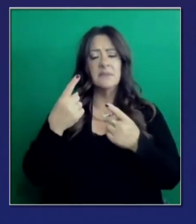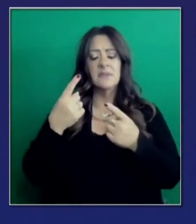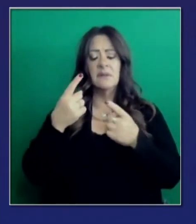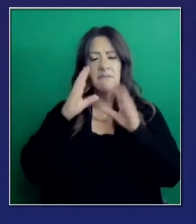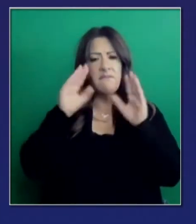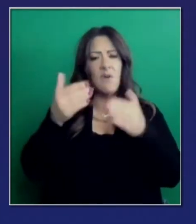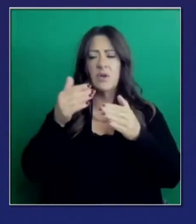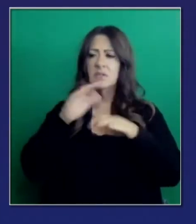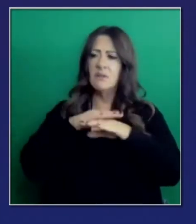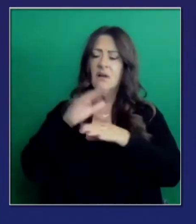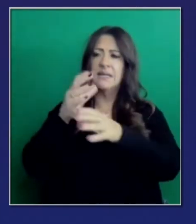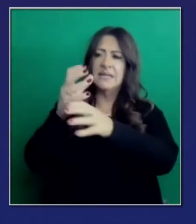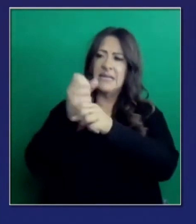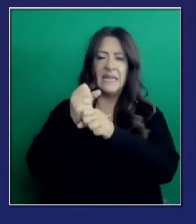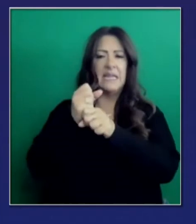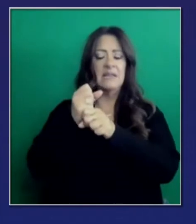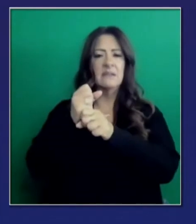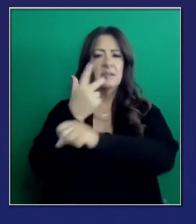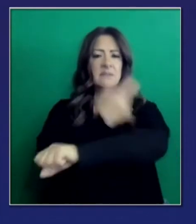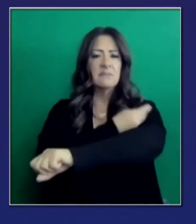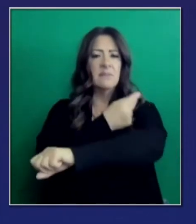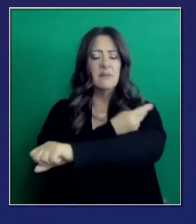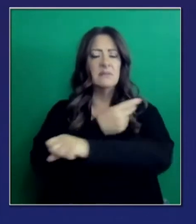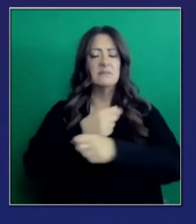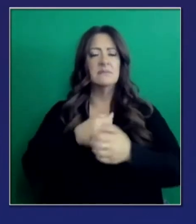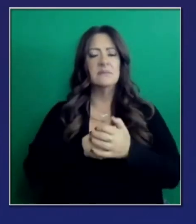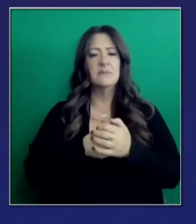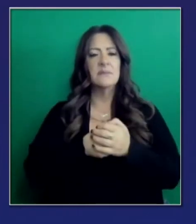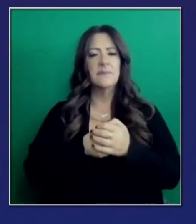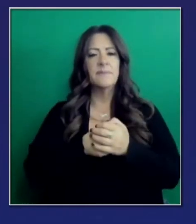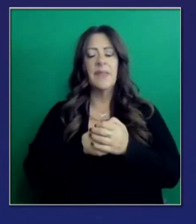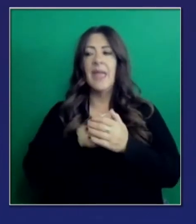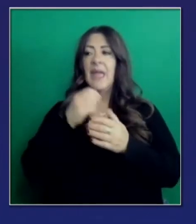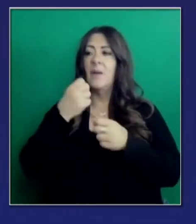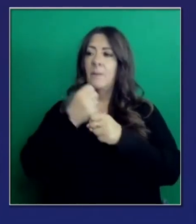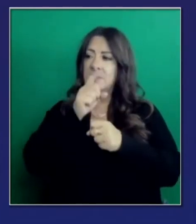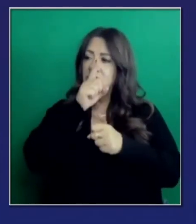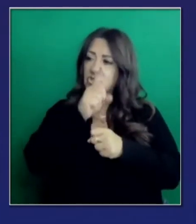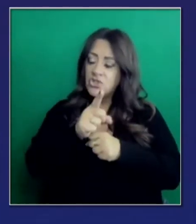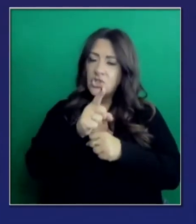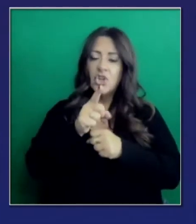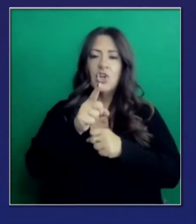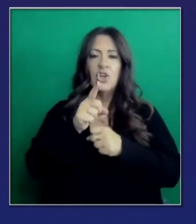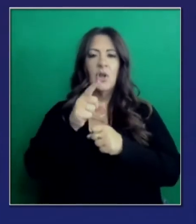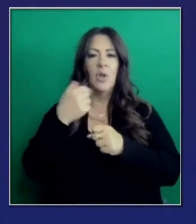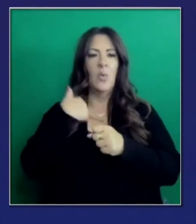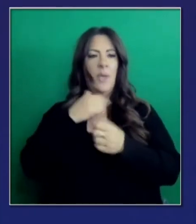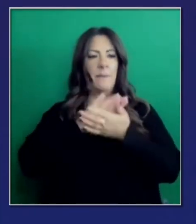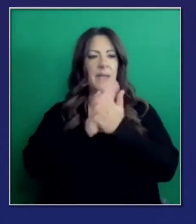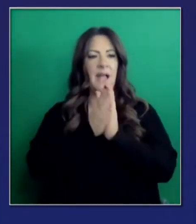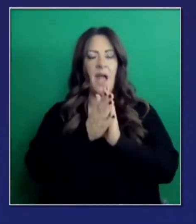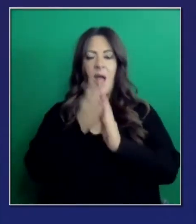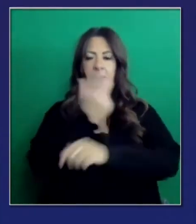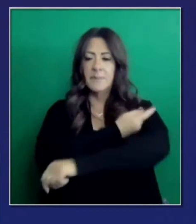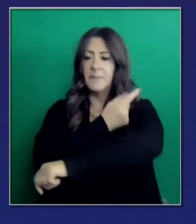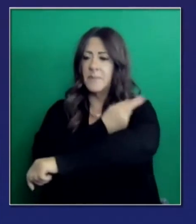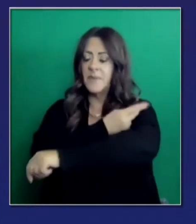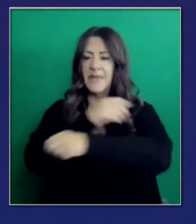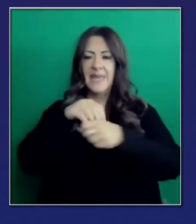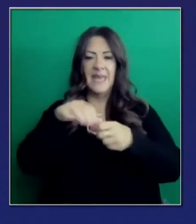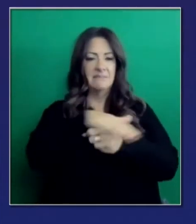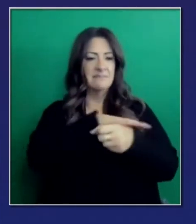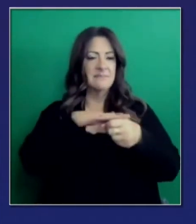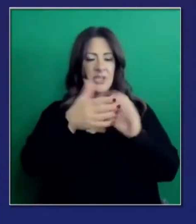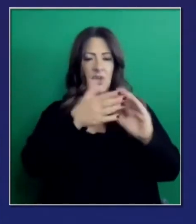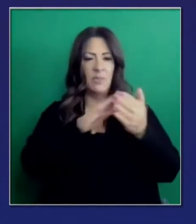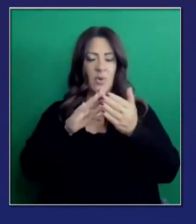of also getting to goal, and that is getting to herd immunity, getting to vaccines to everybody that wants them administered, and getting to a